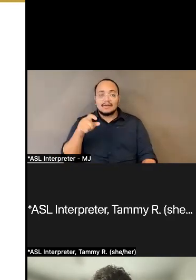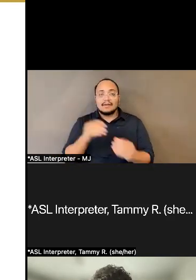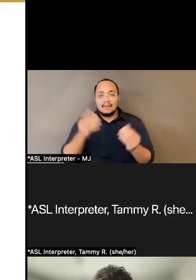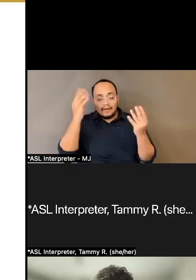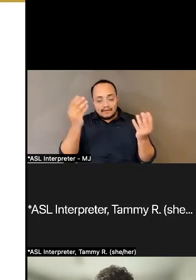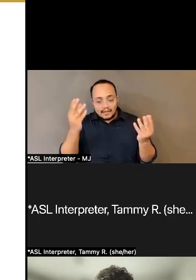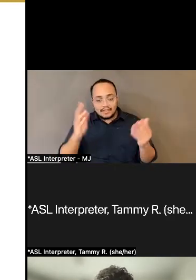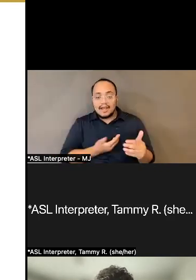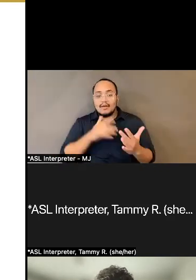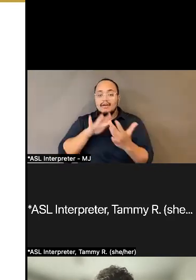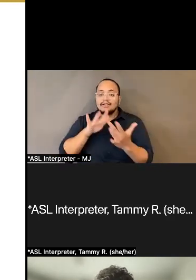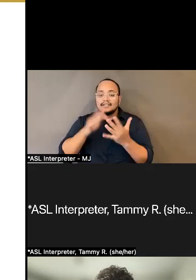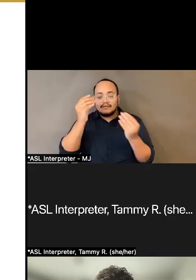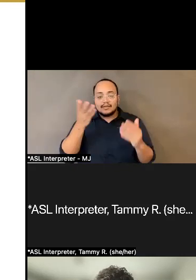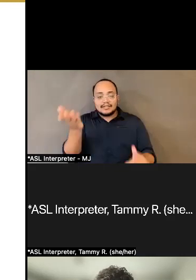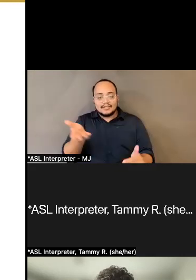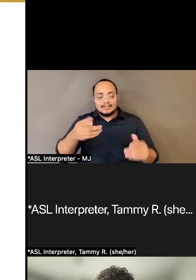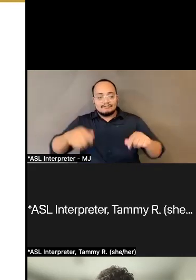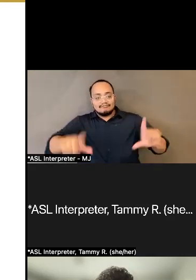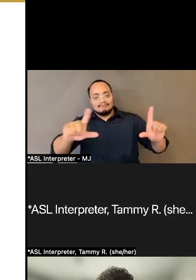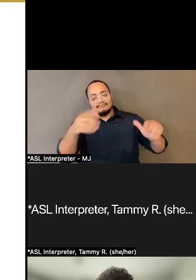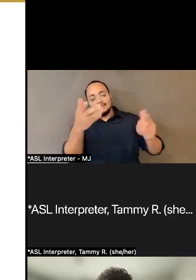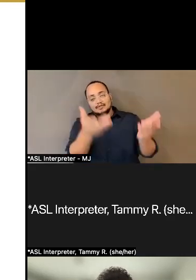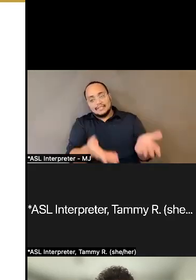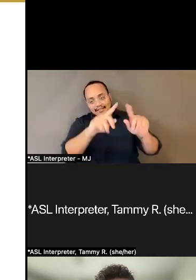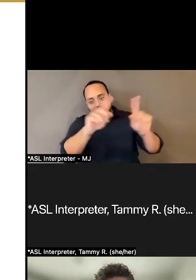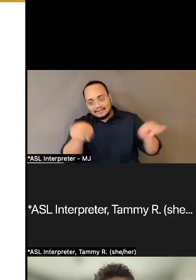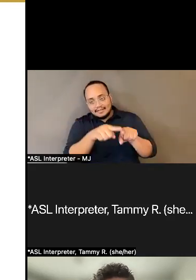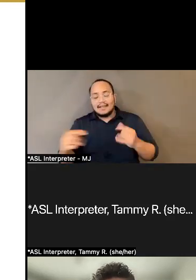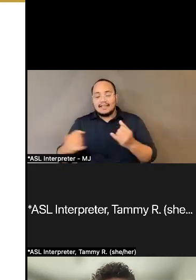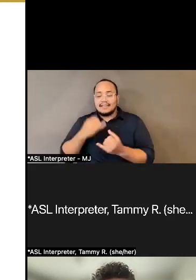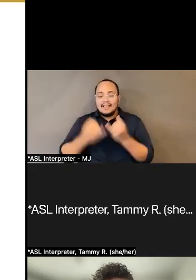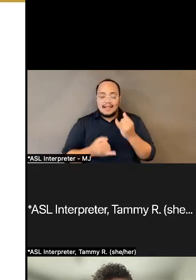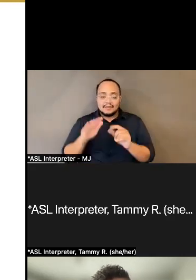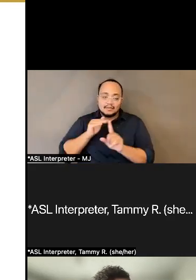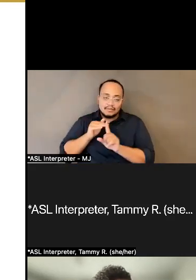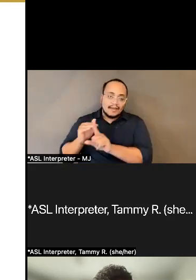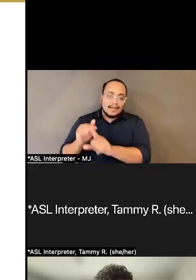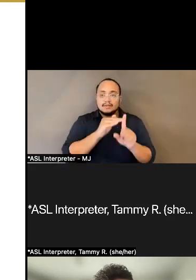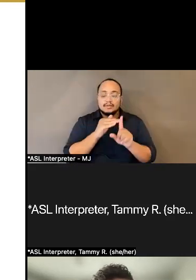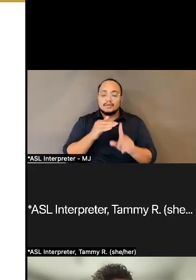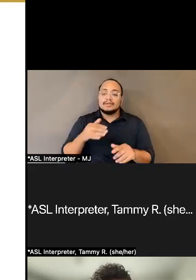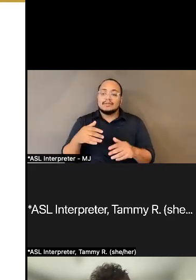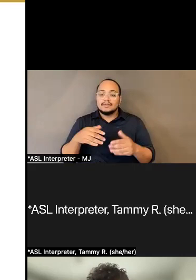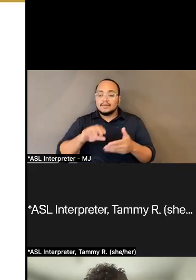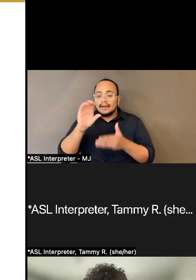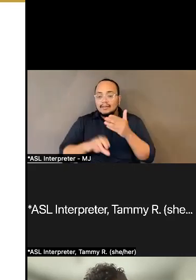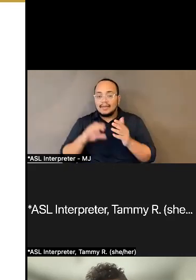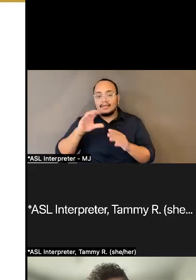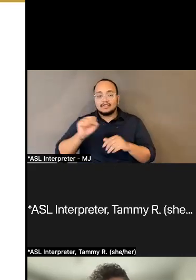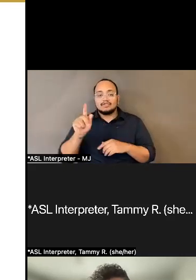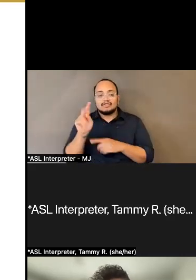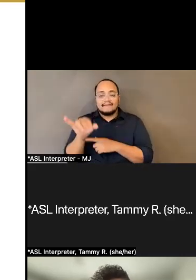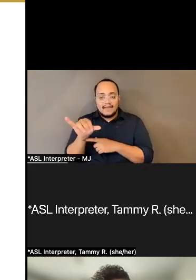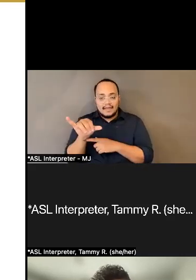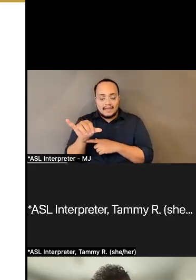contact information is here on the screen. And lastly, to remind you to complete the survey